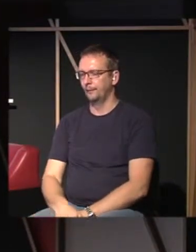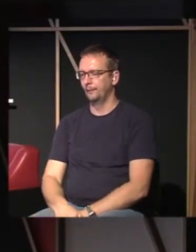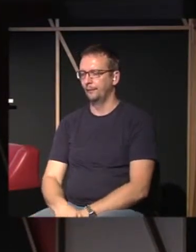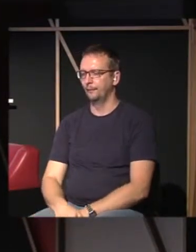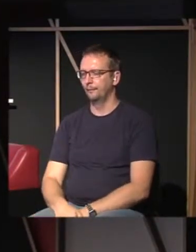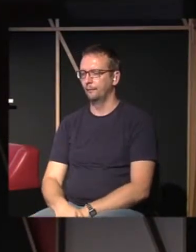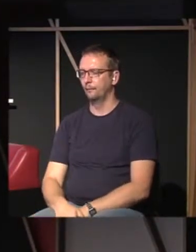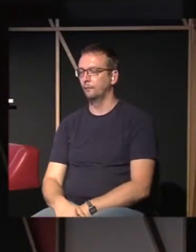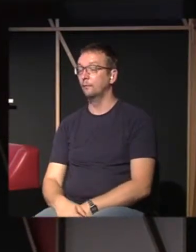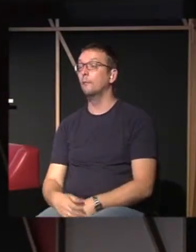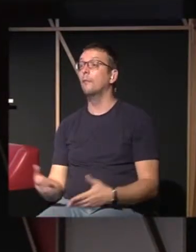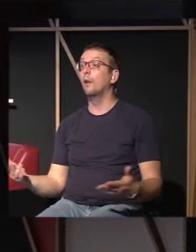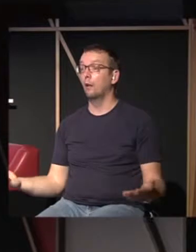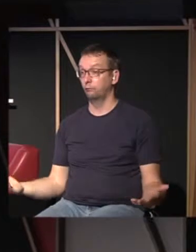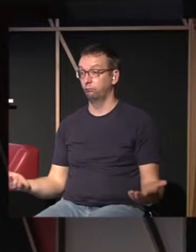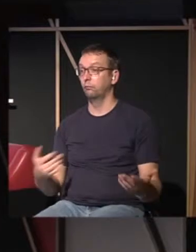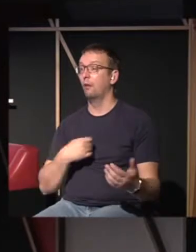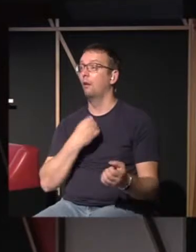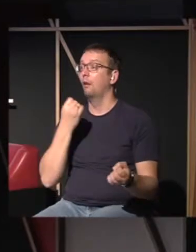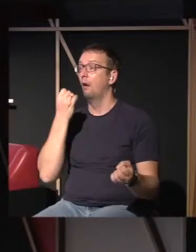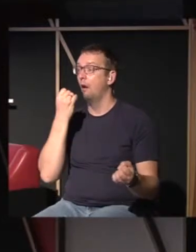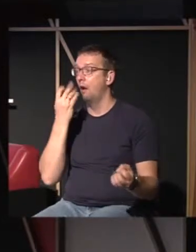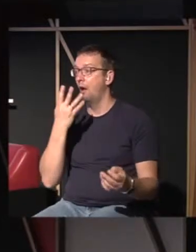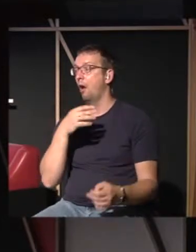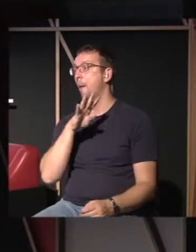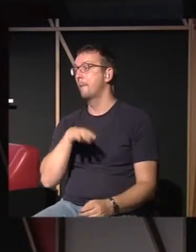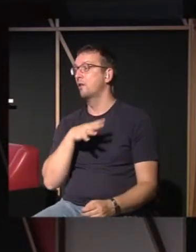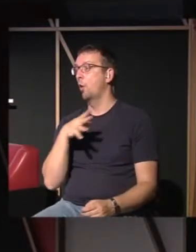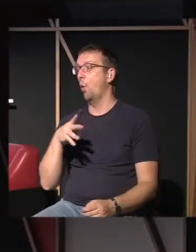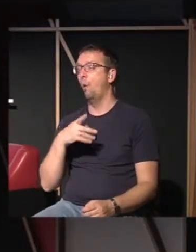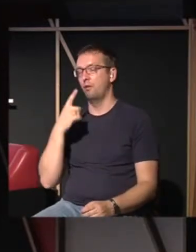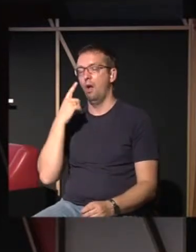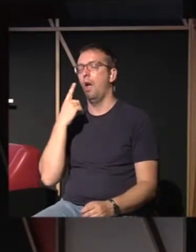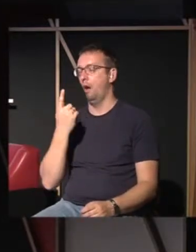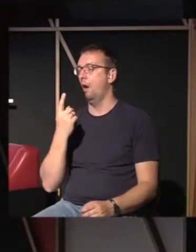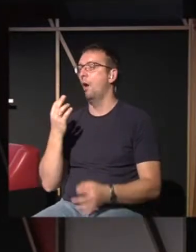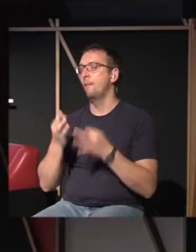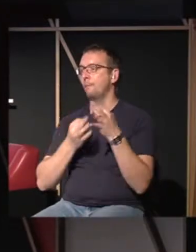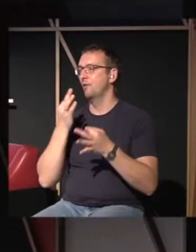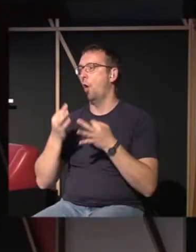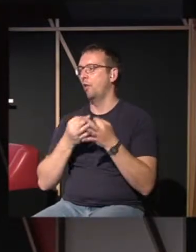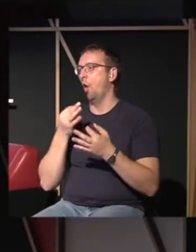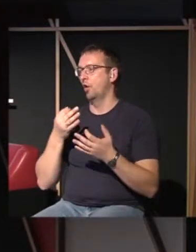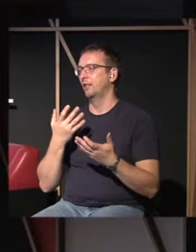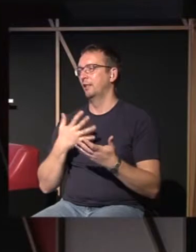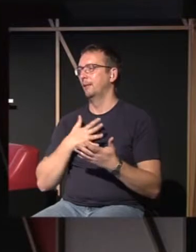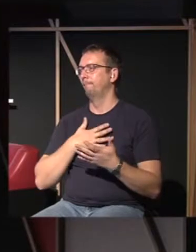by the motto Més que un club, which translates into more than a club. Do you see the Cafe Week of Action falling within that